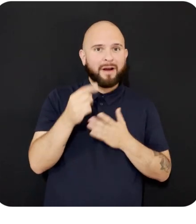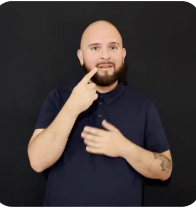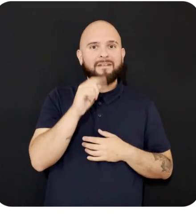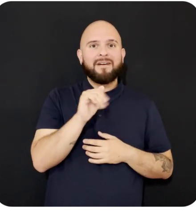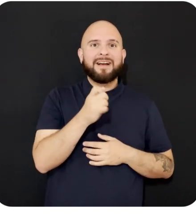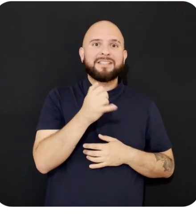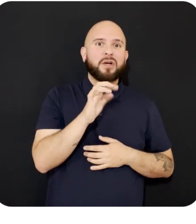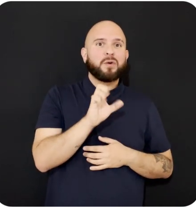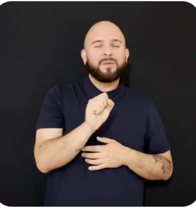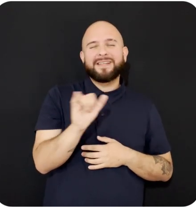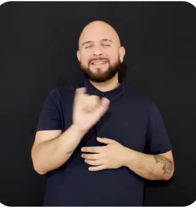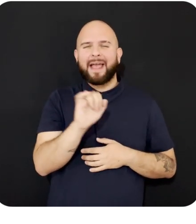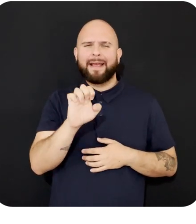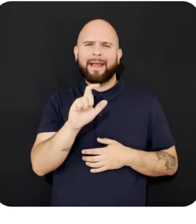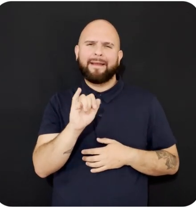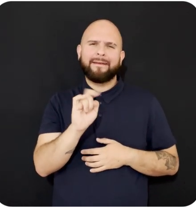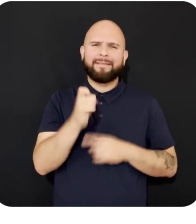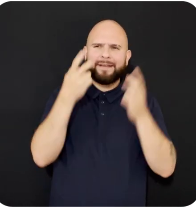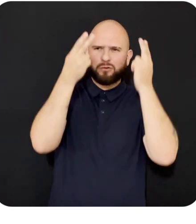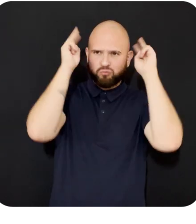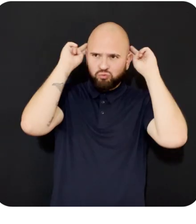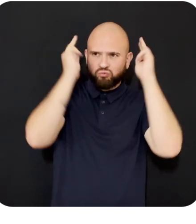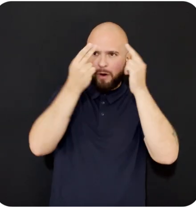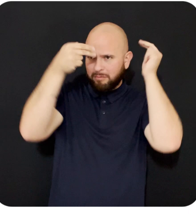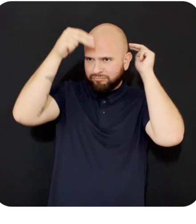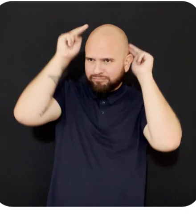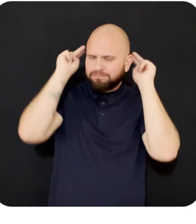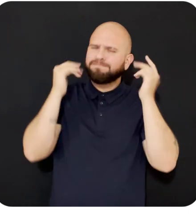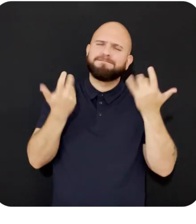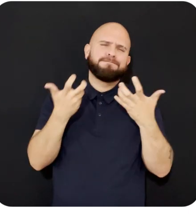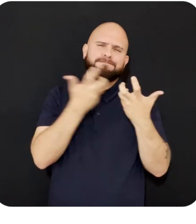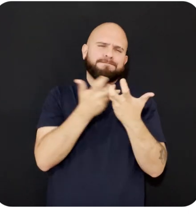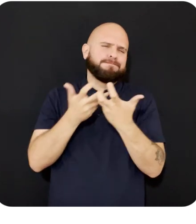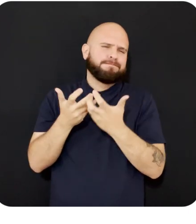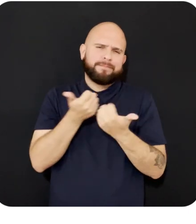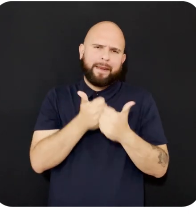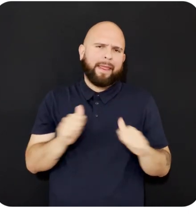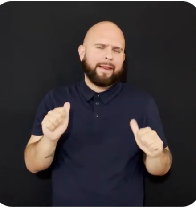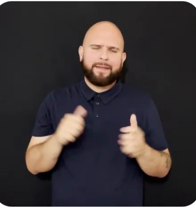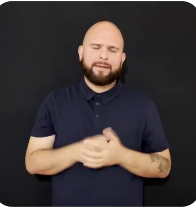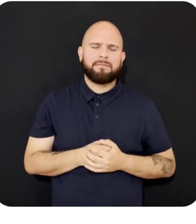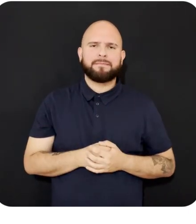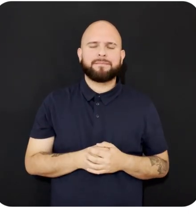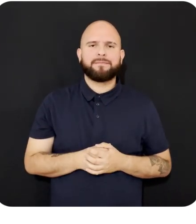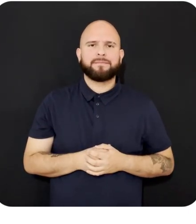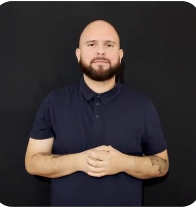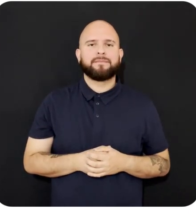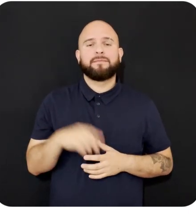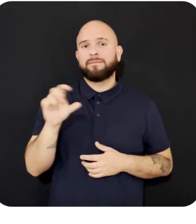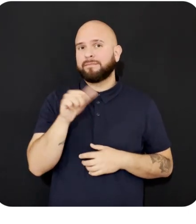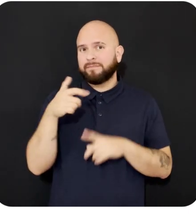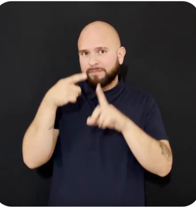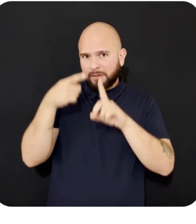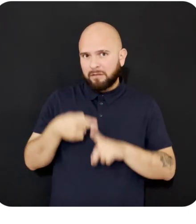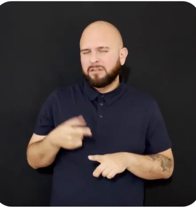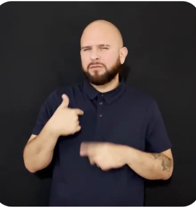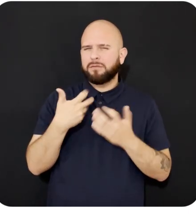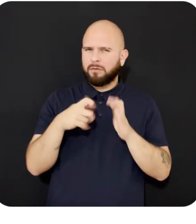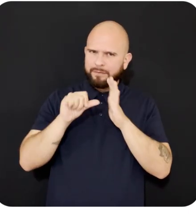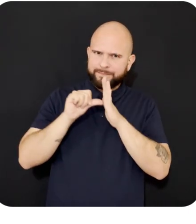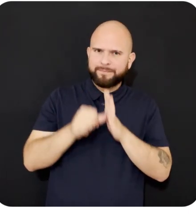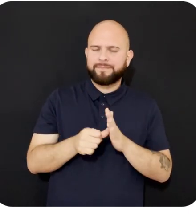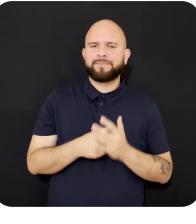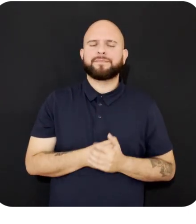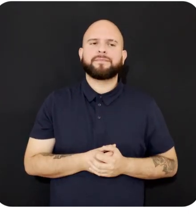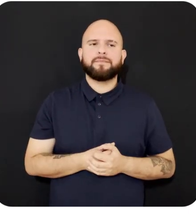from the Quest 3, such as the Elite straps, are fully compatible with the Quest 3S. One other detail to point out while we're